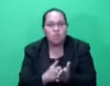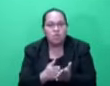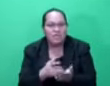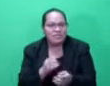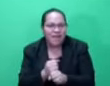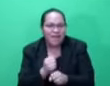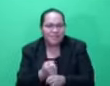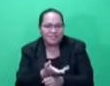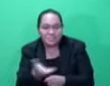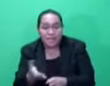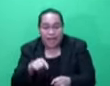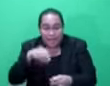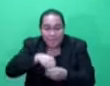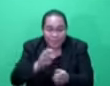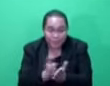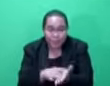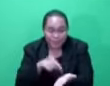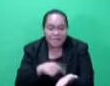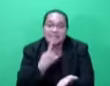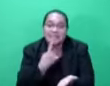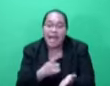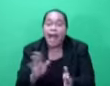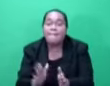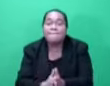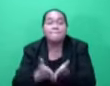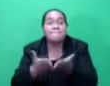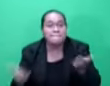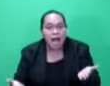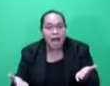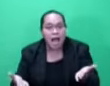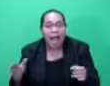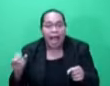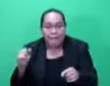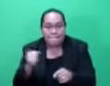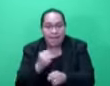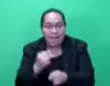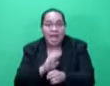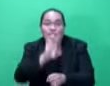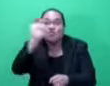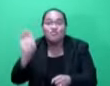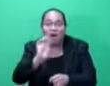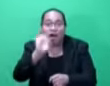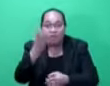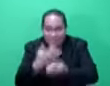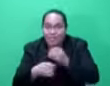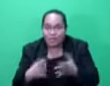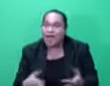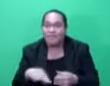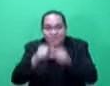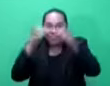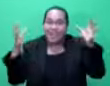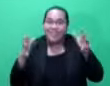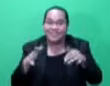And in the book, Honorable Speaker, he said, the Bible made Europe what it is today. To me, Honorable